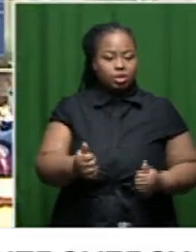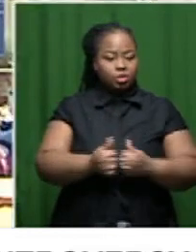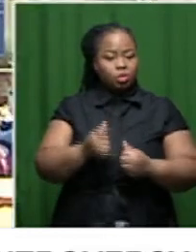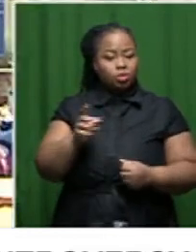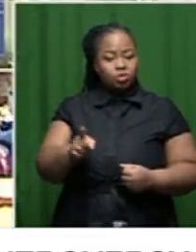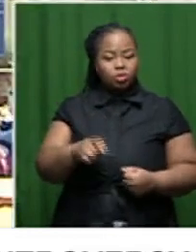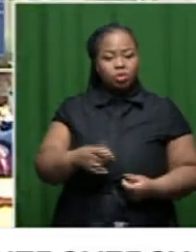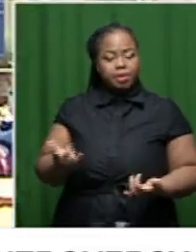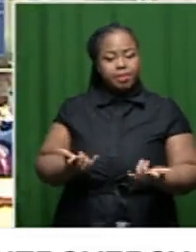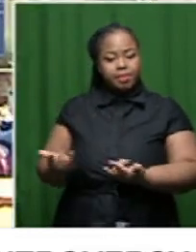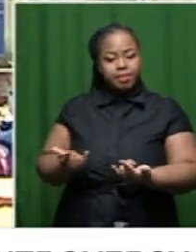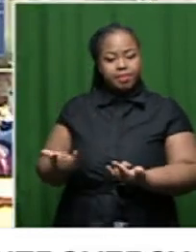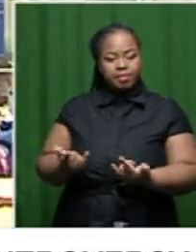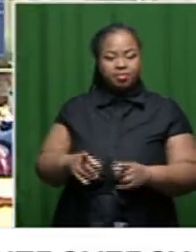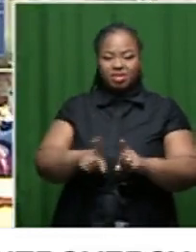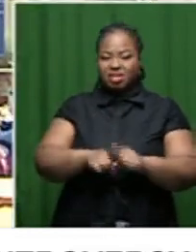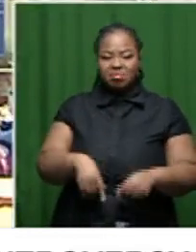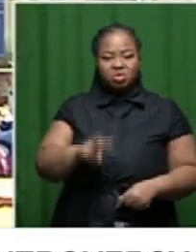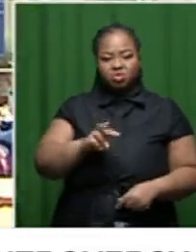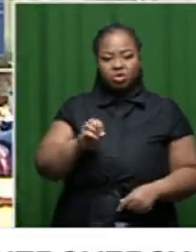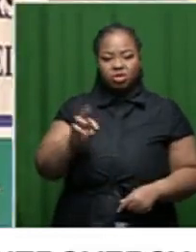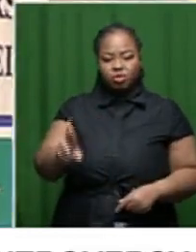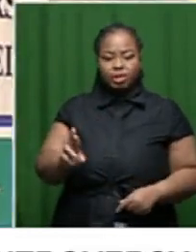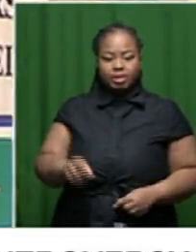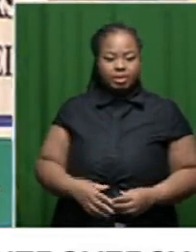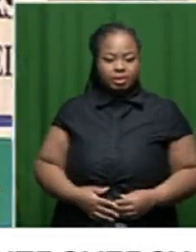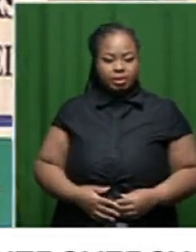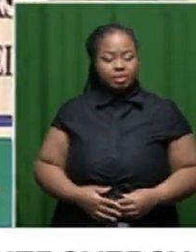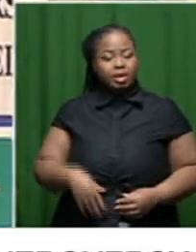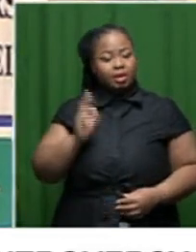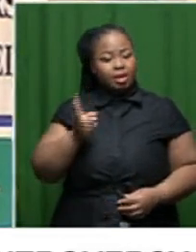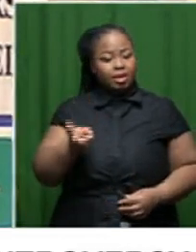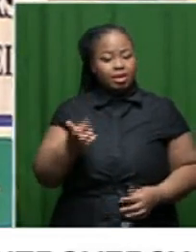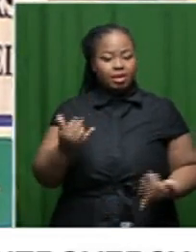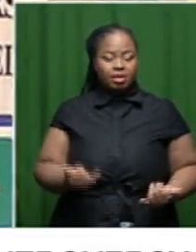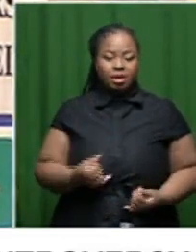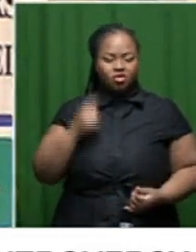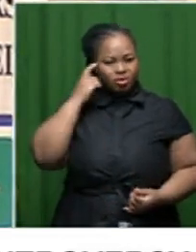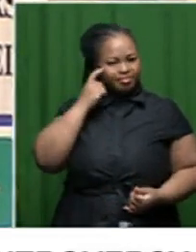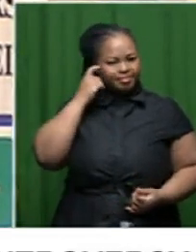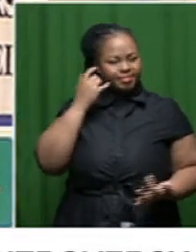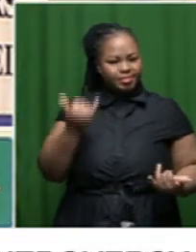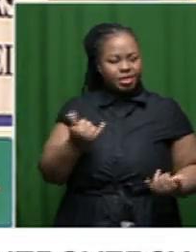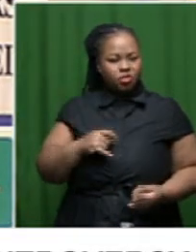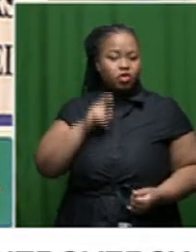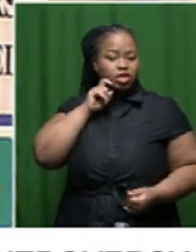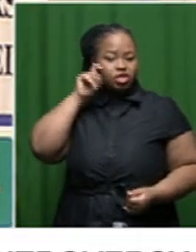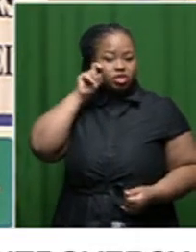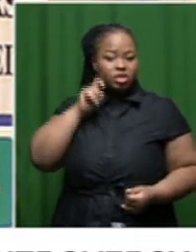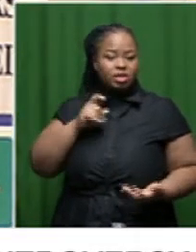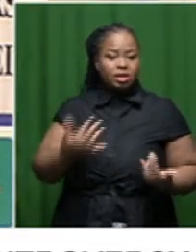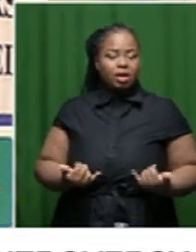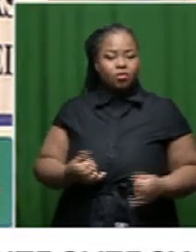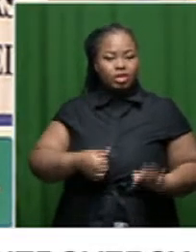a flea market costs about 200 rand. Moreover, and even more curious, the jeans were